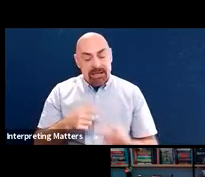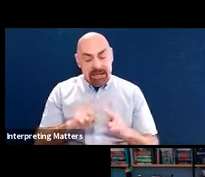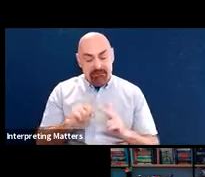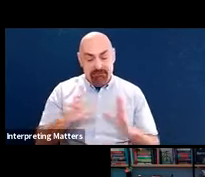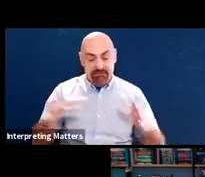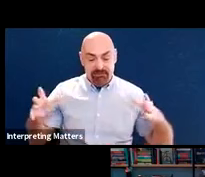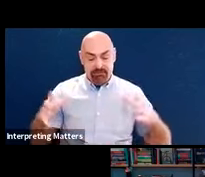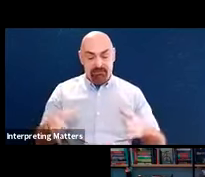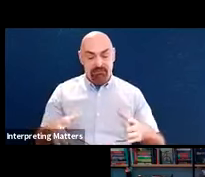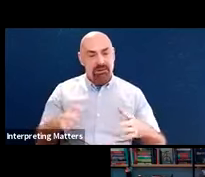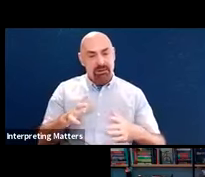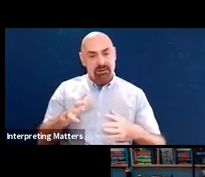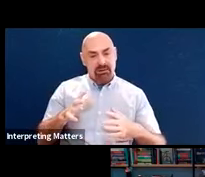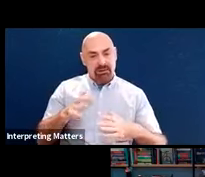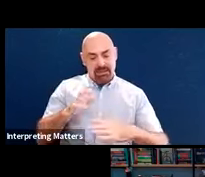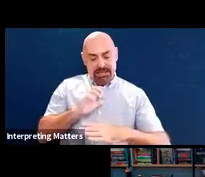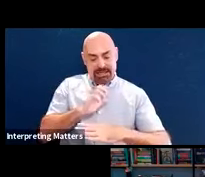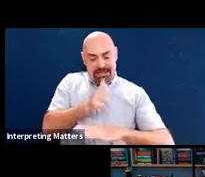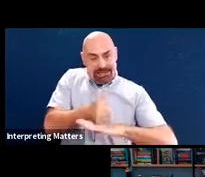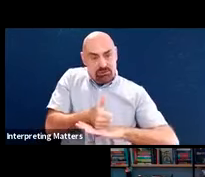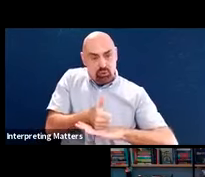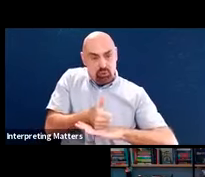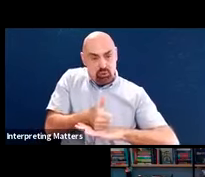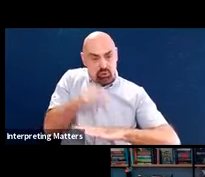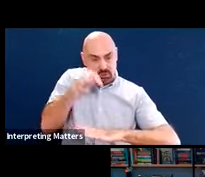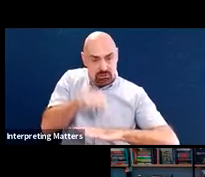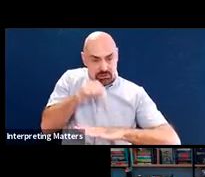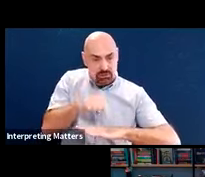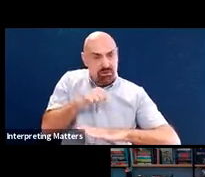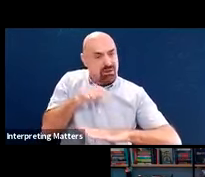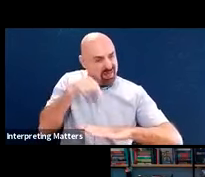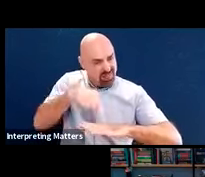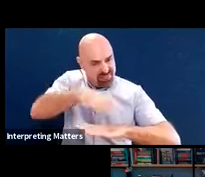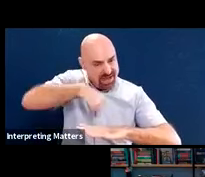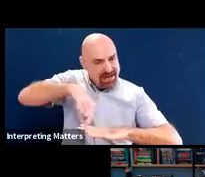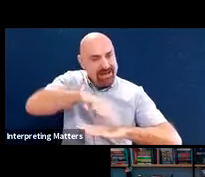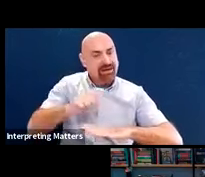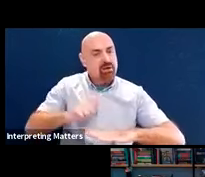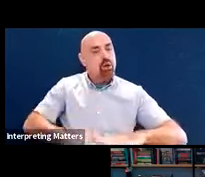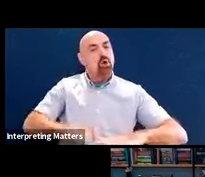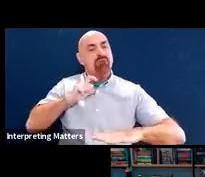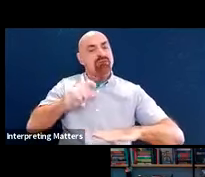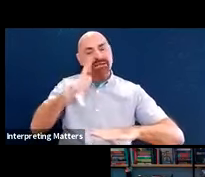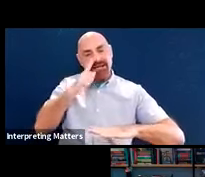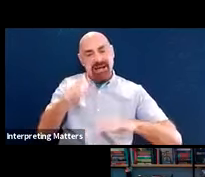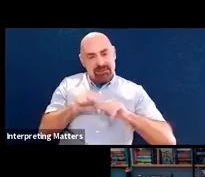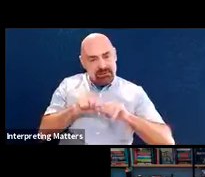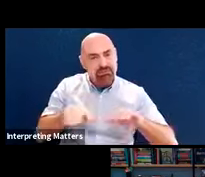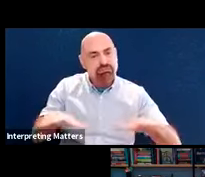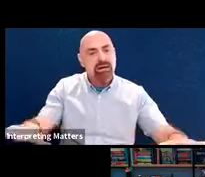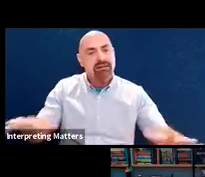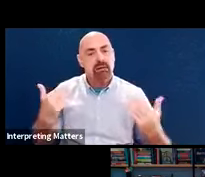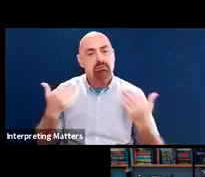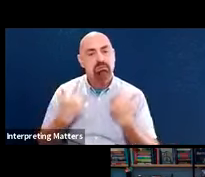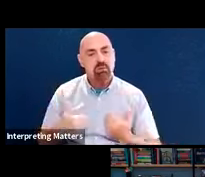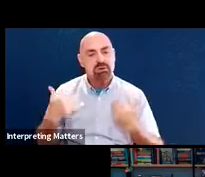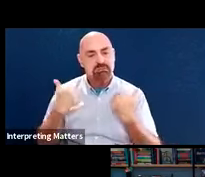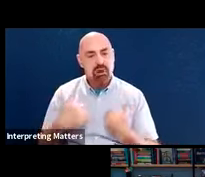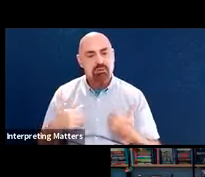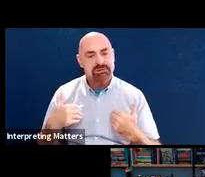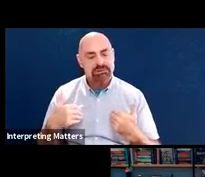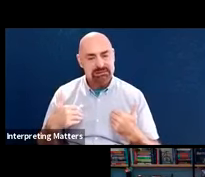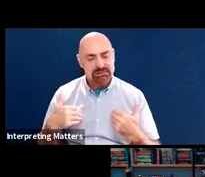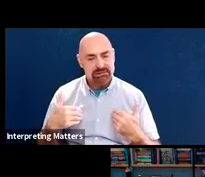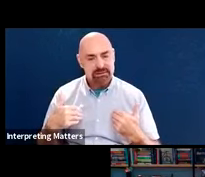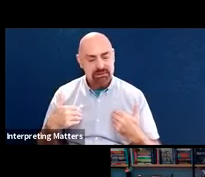in institutions in order to spread prosperity as an outcome of technological change? I think that's an important question in a